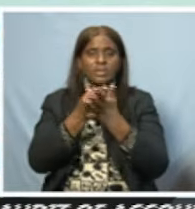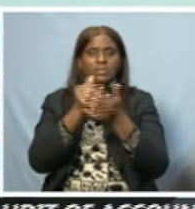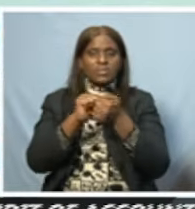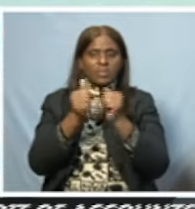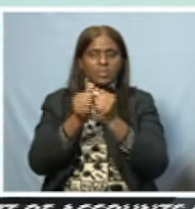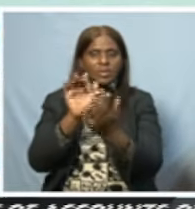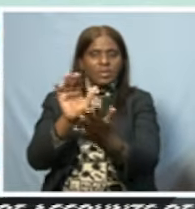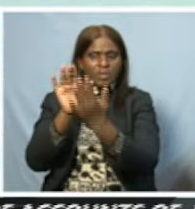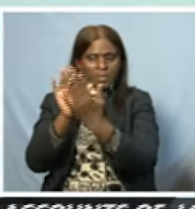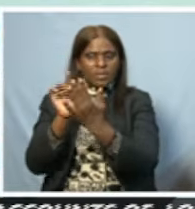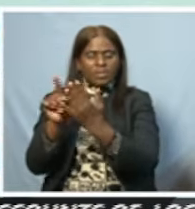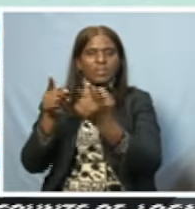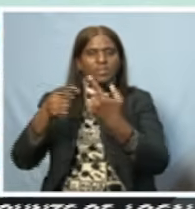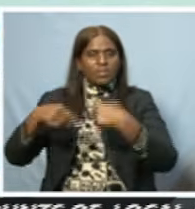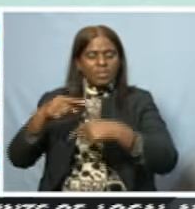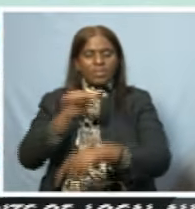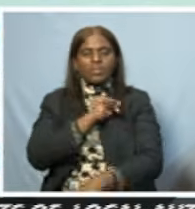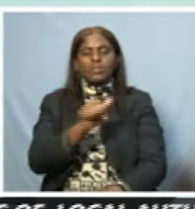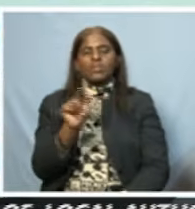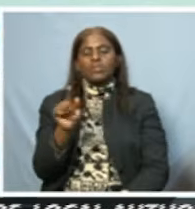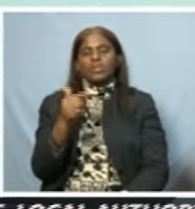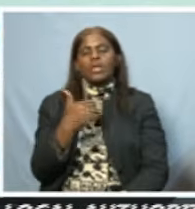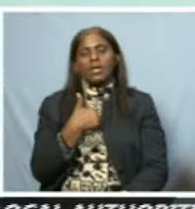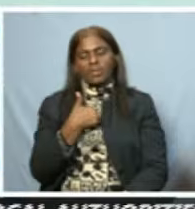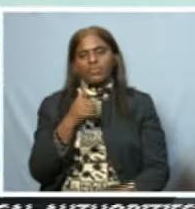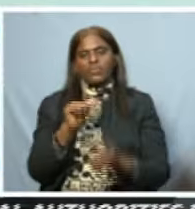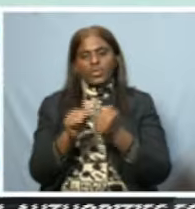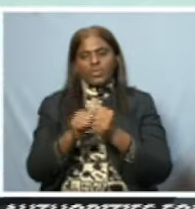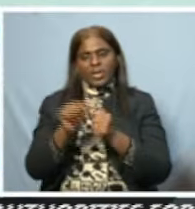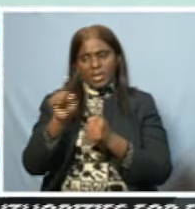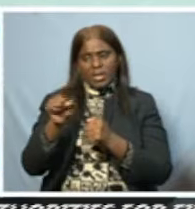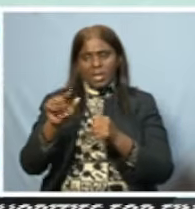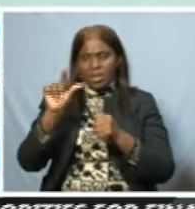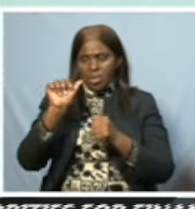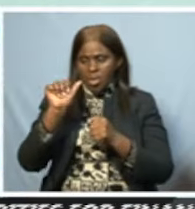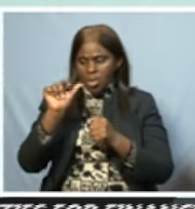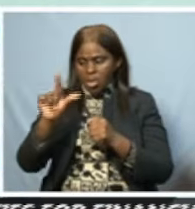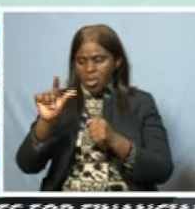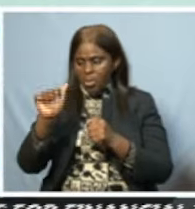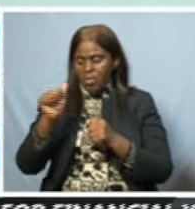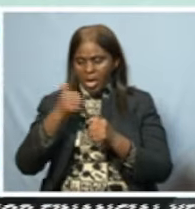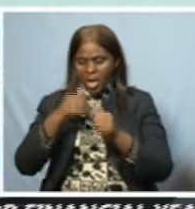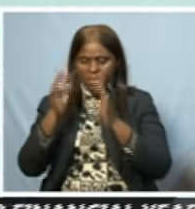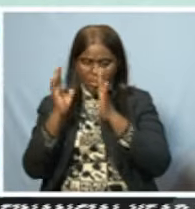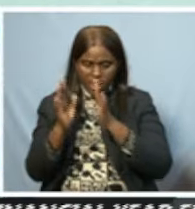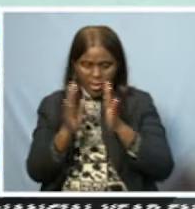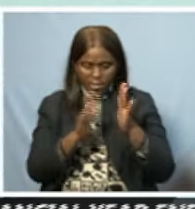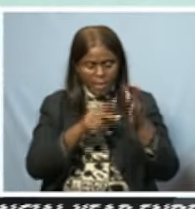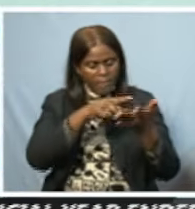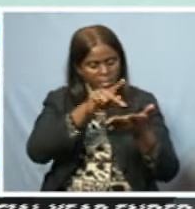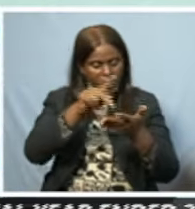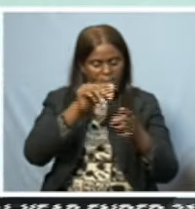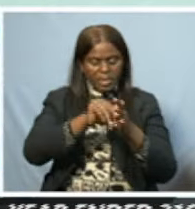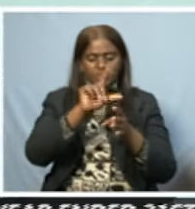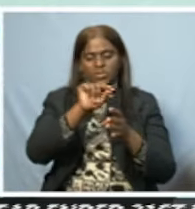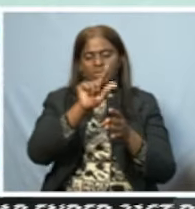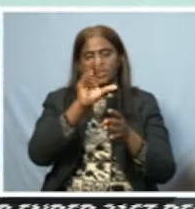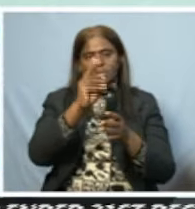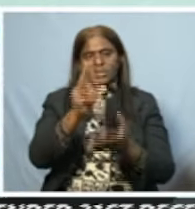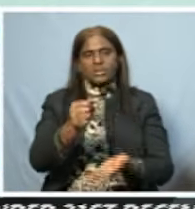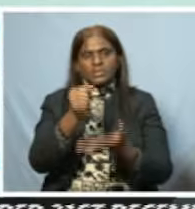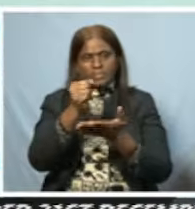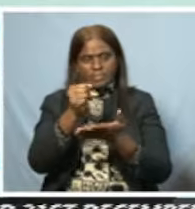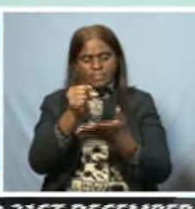being faced by the local authority. The local authority chair has put up a payment plan in the 2026